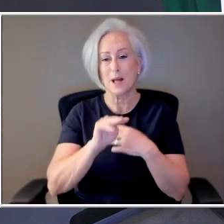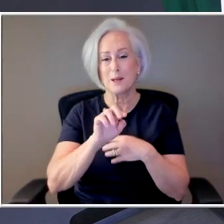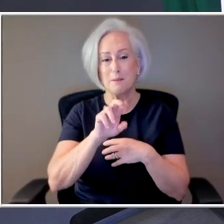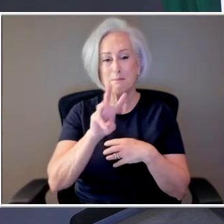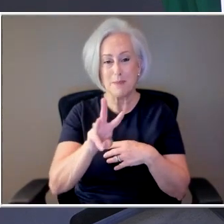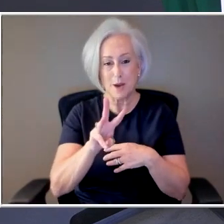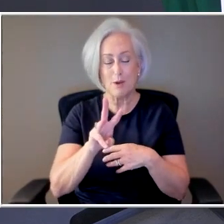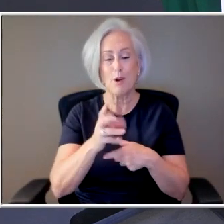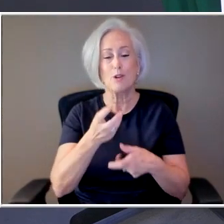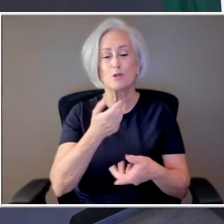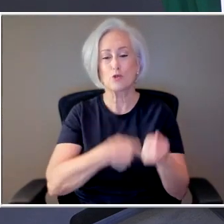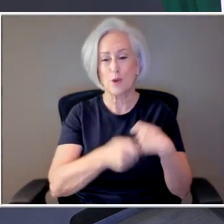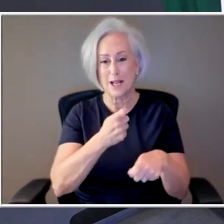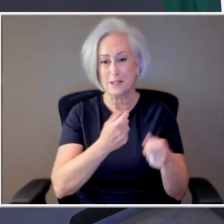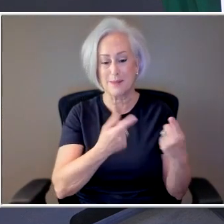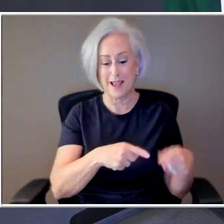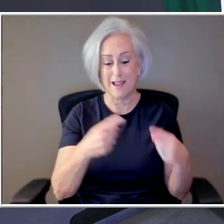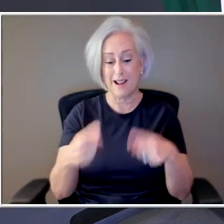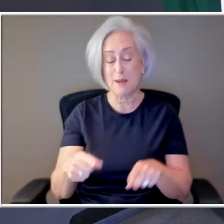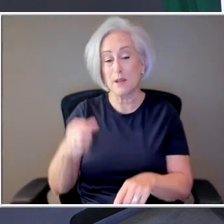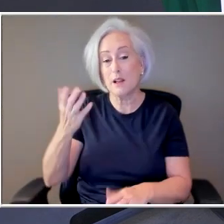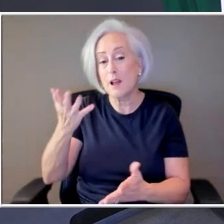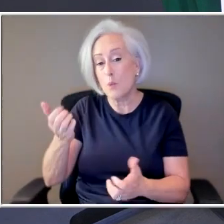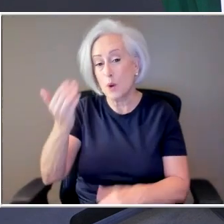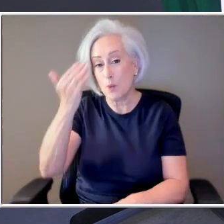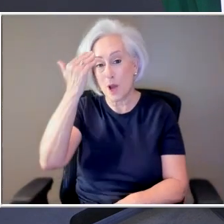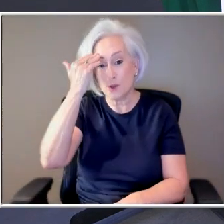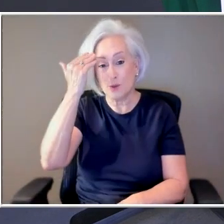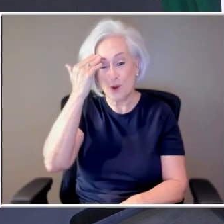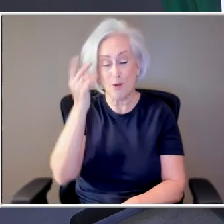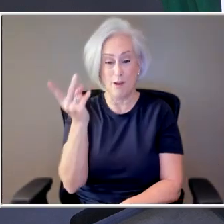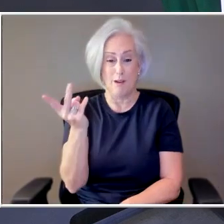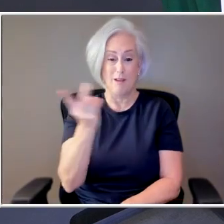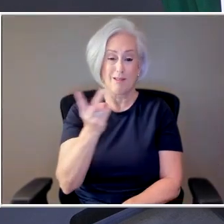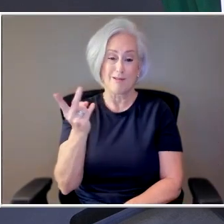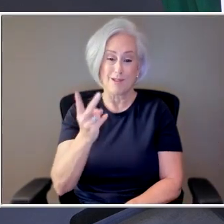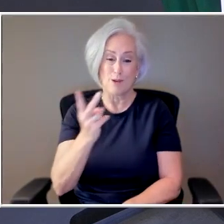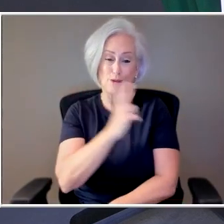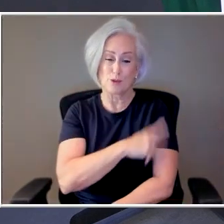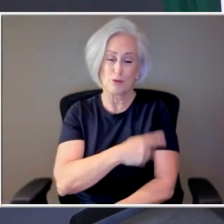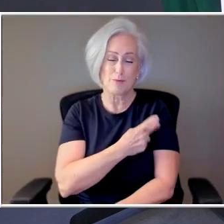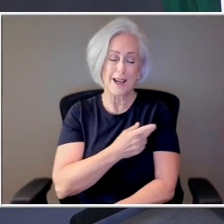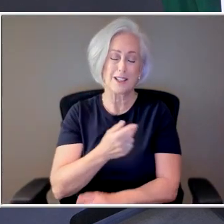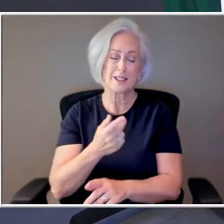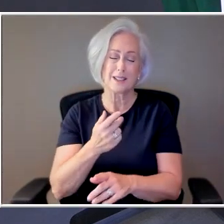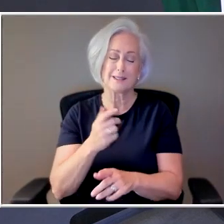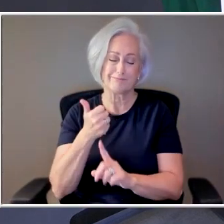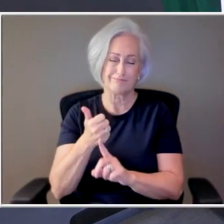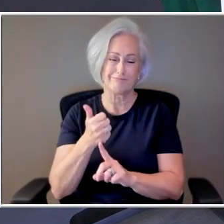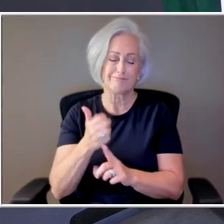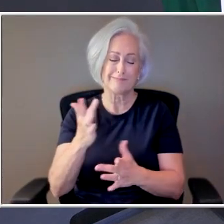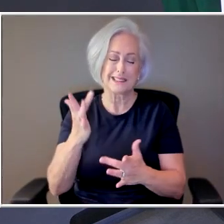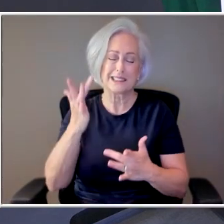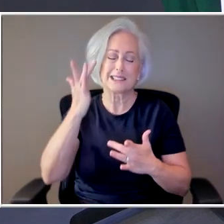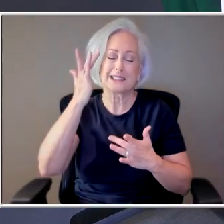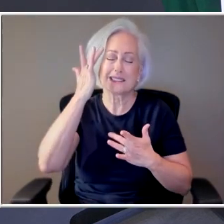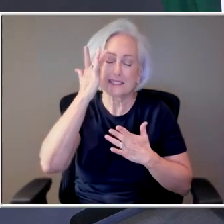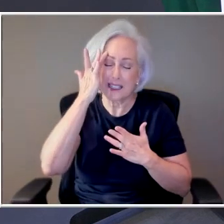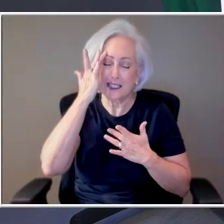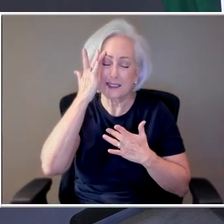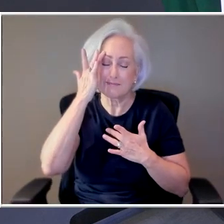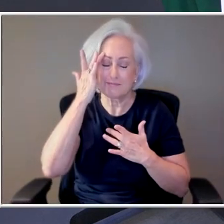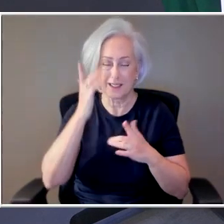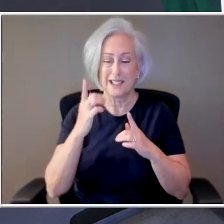these stories, we want to tell you that these patients were both very sick patients, and sadly, since then, they have both passed